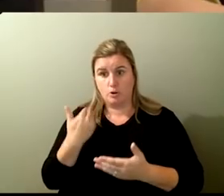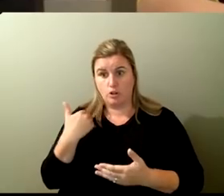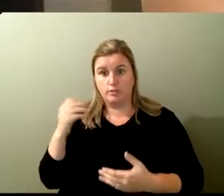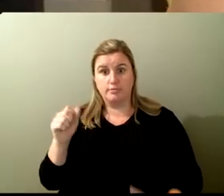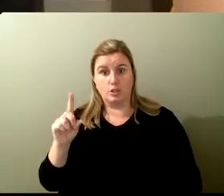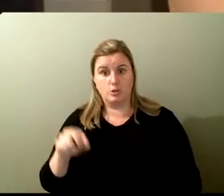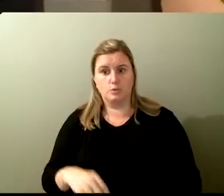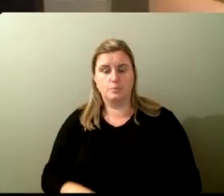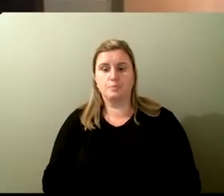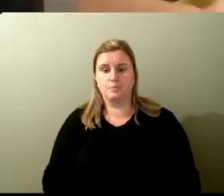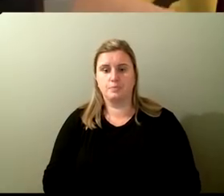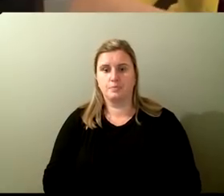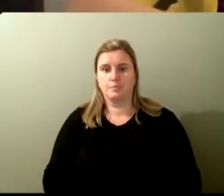do.